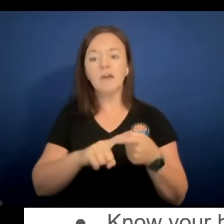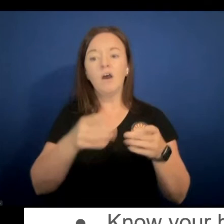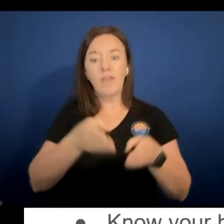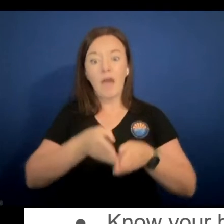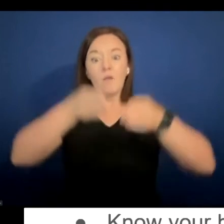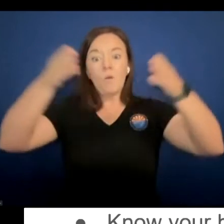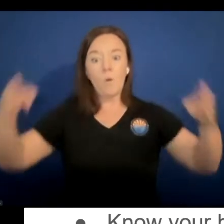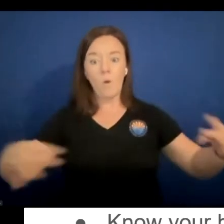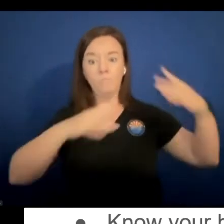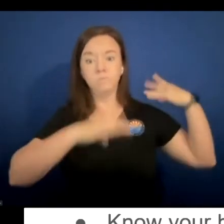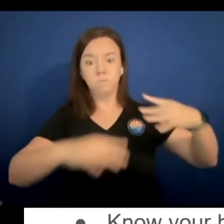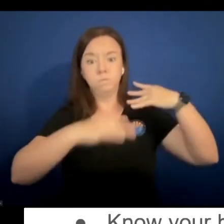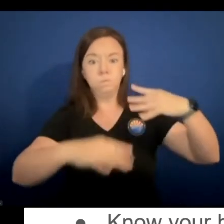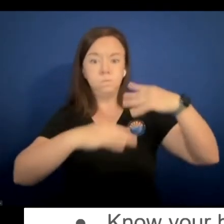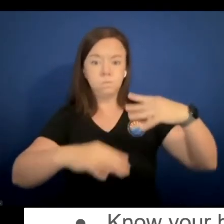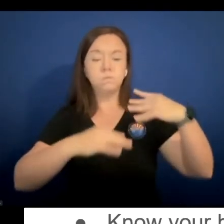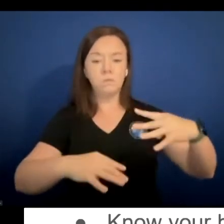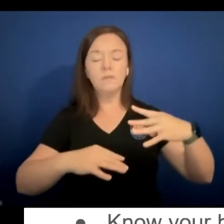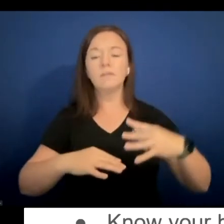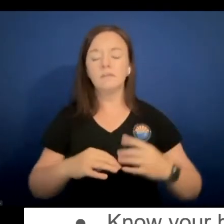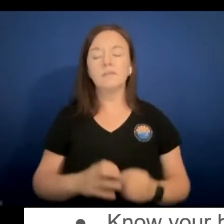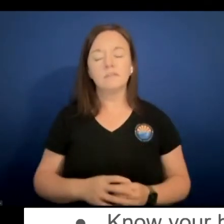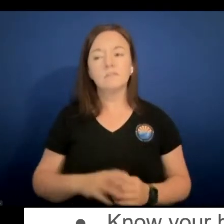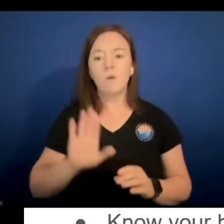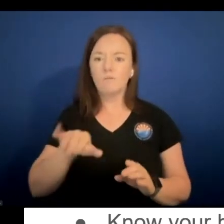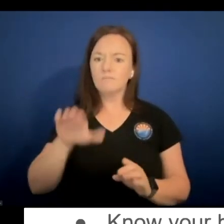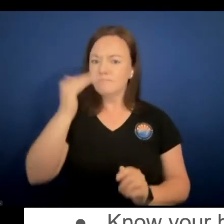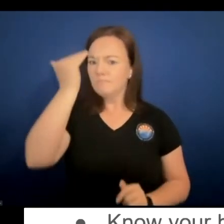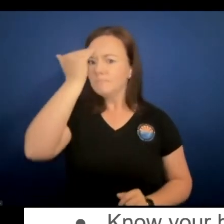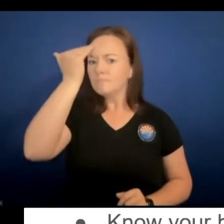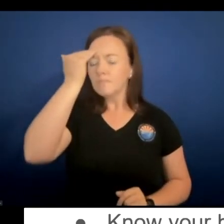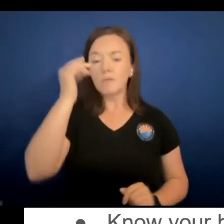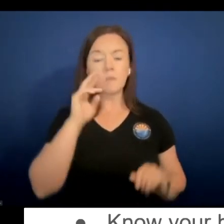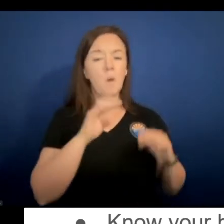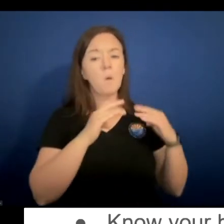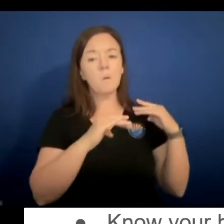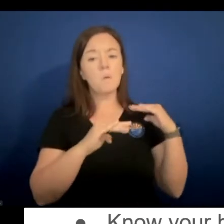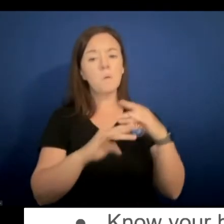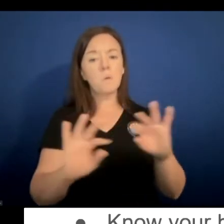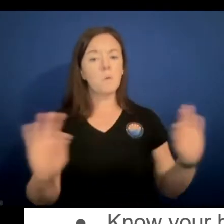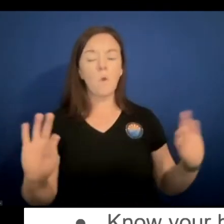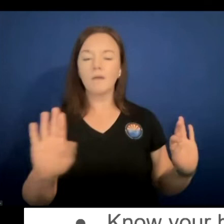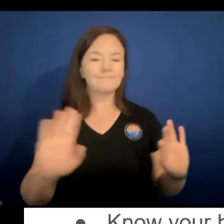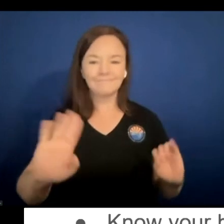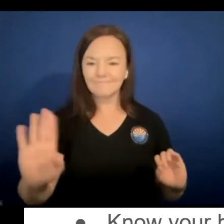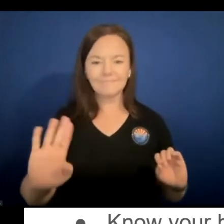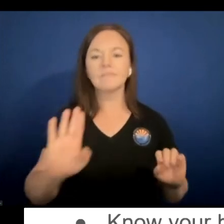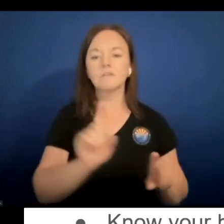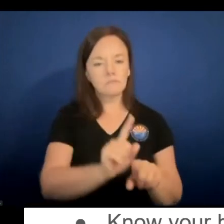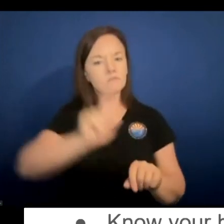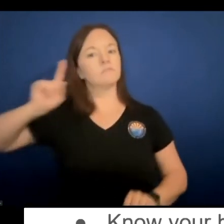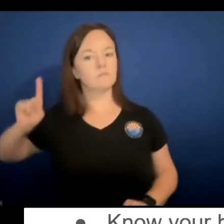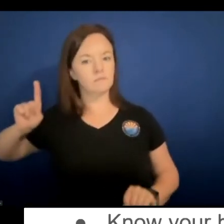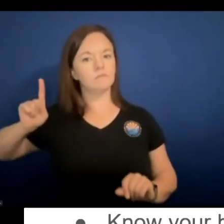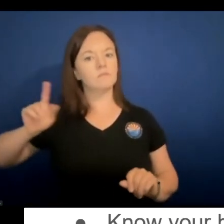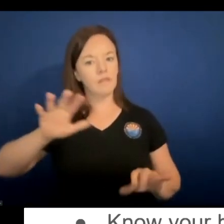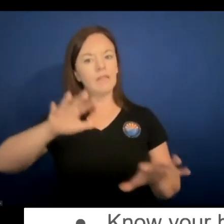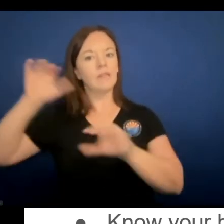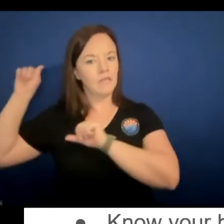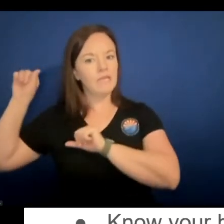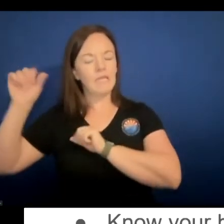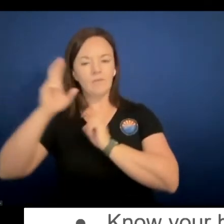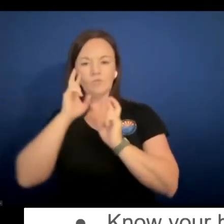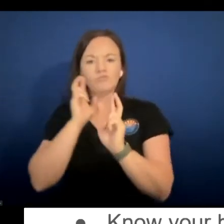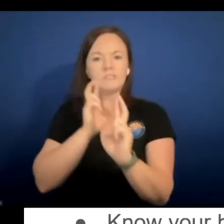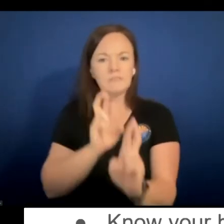activated. And so just be aware of that. Again, don't, be very respectful